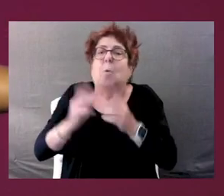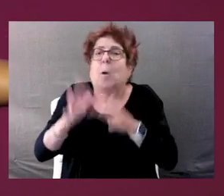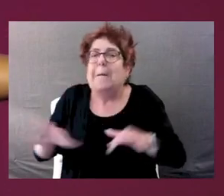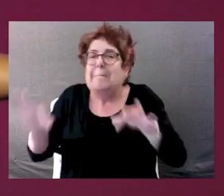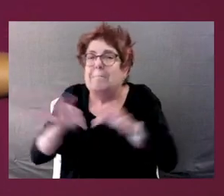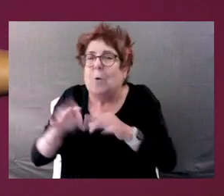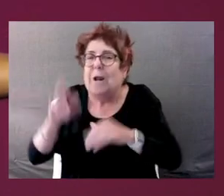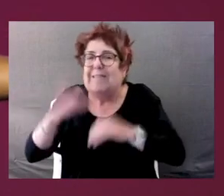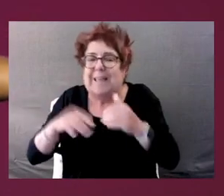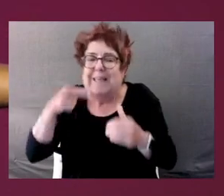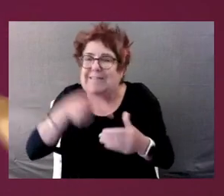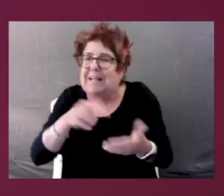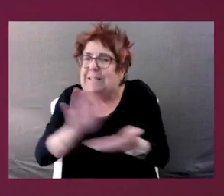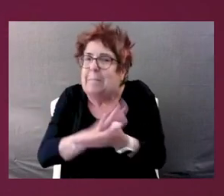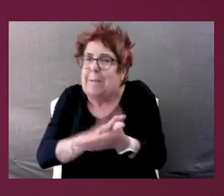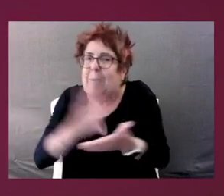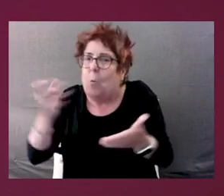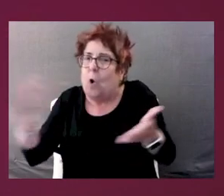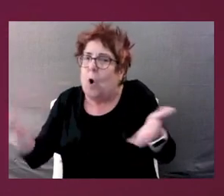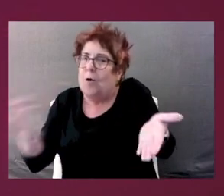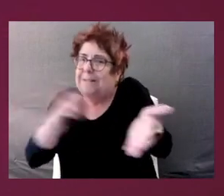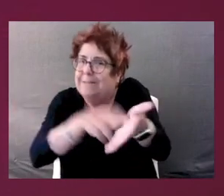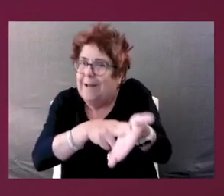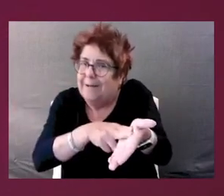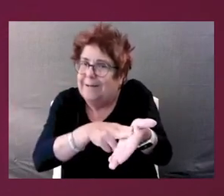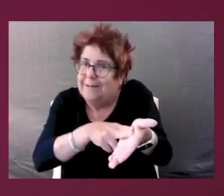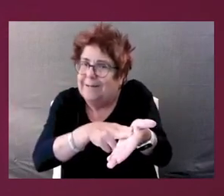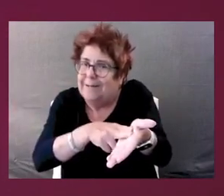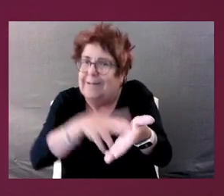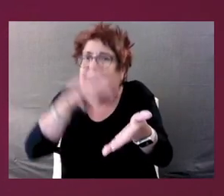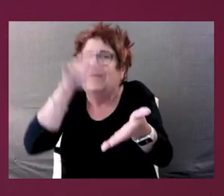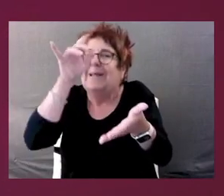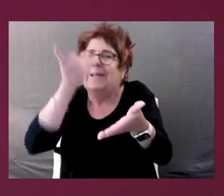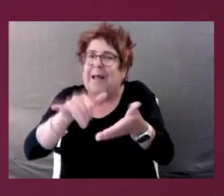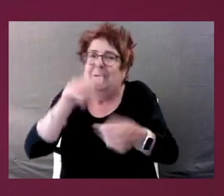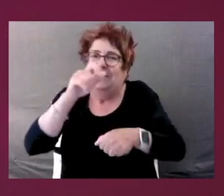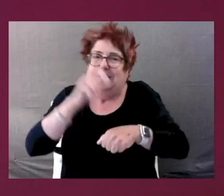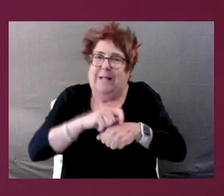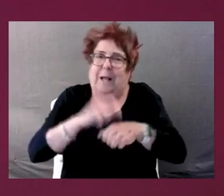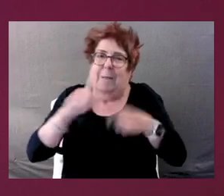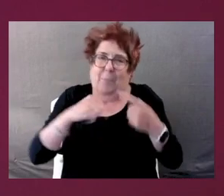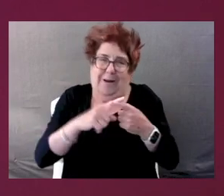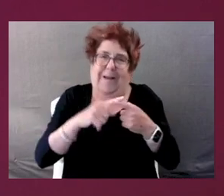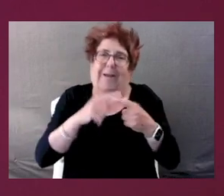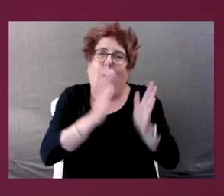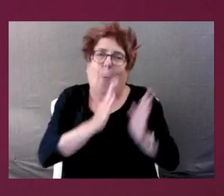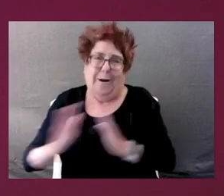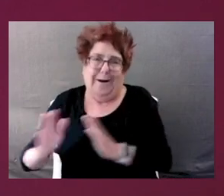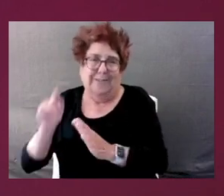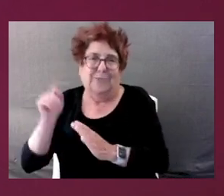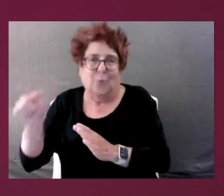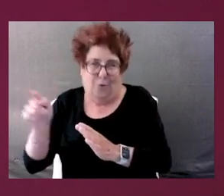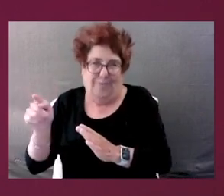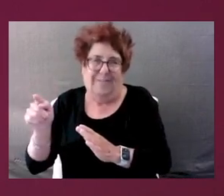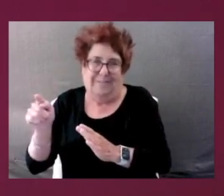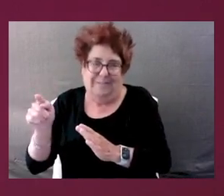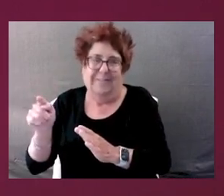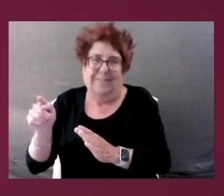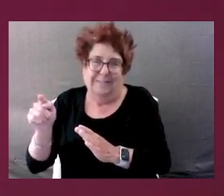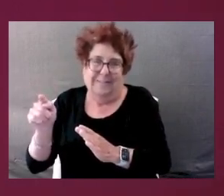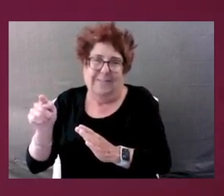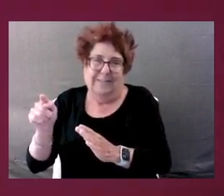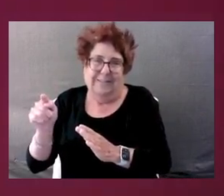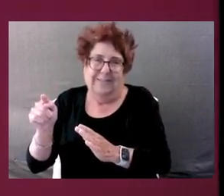sheet of paper that I wanted her to sign. That is the moment when I organized her. And I think we have to think about that in terms of our